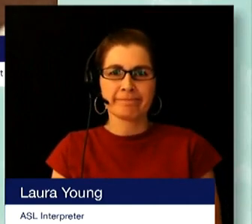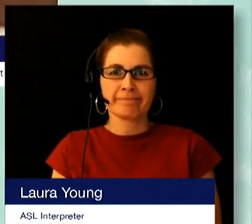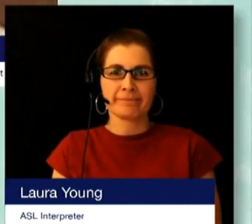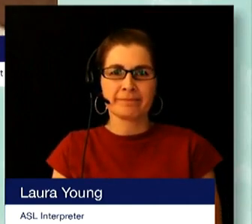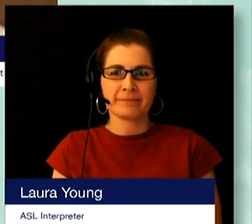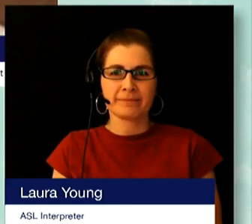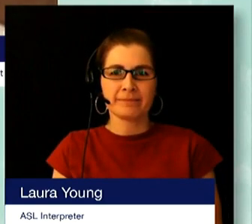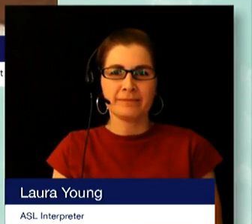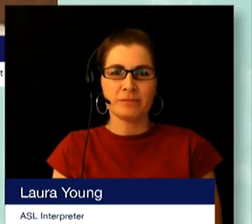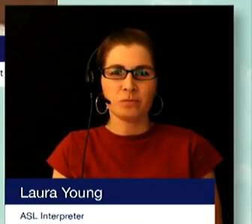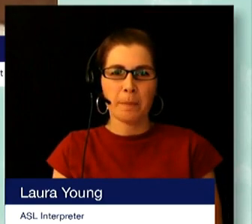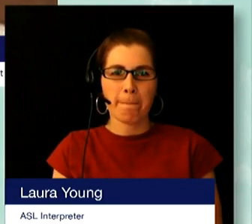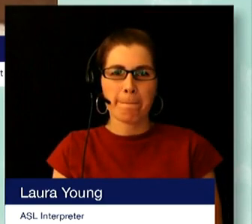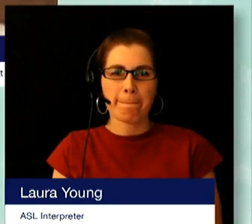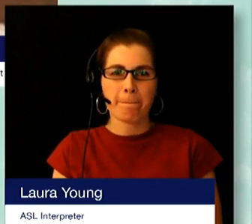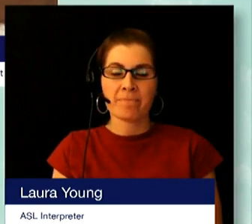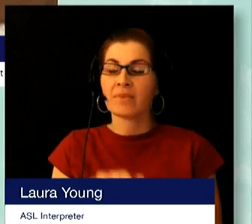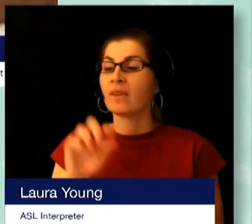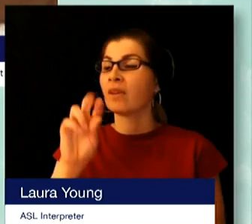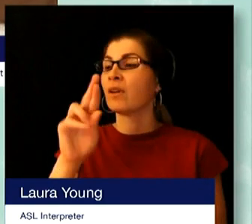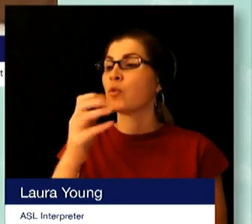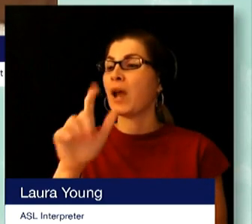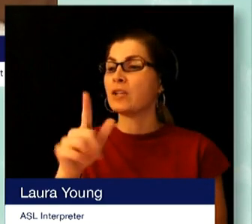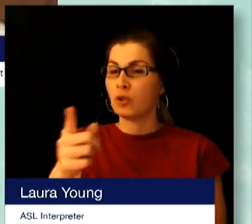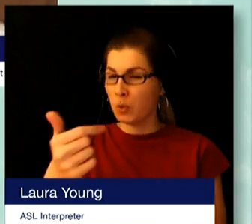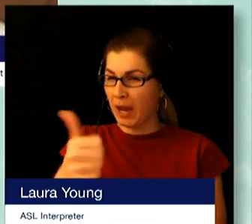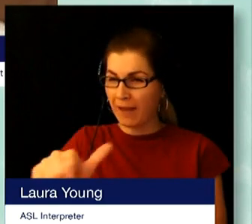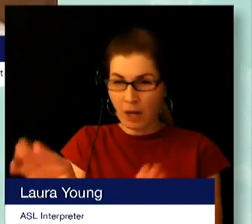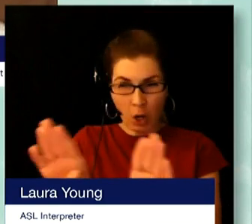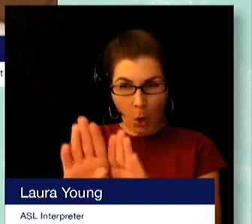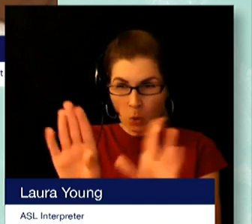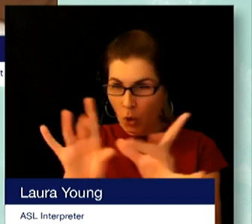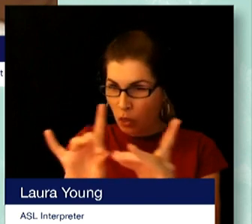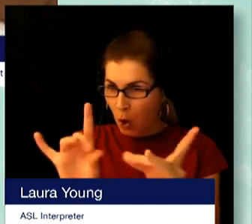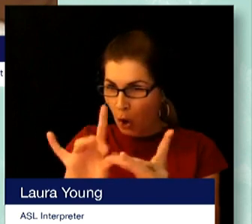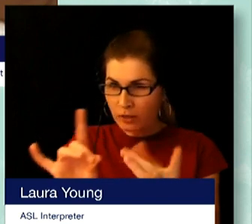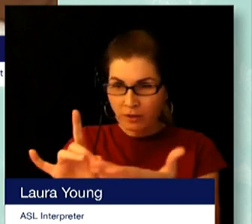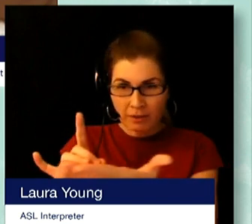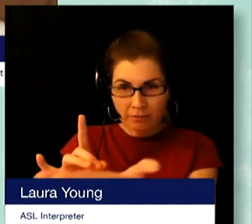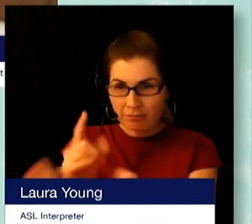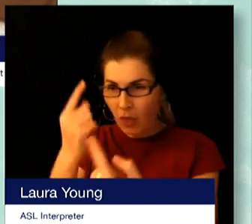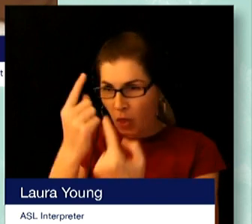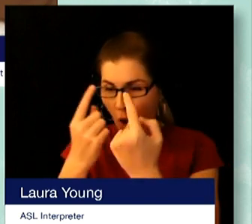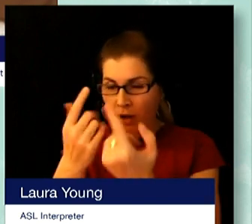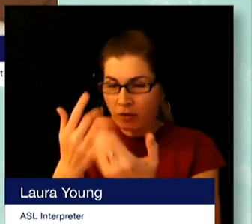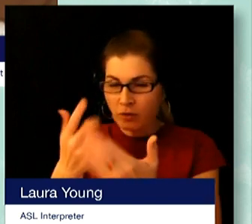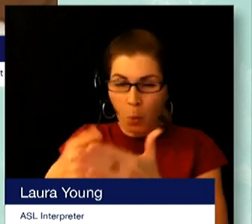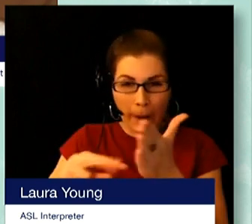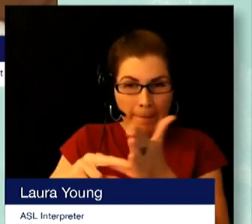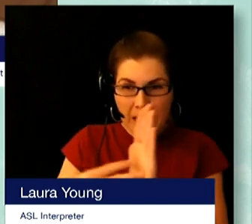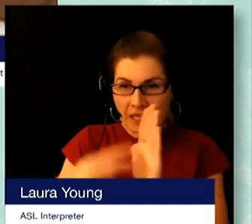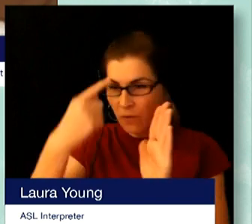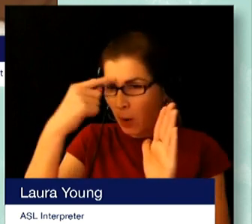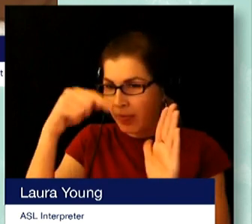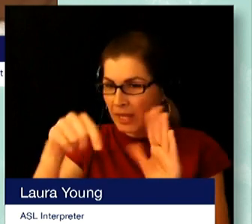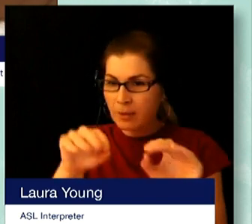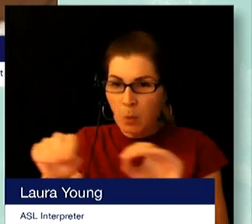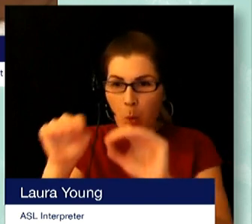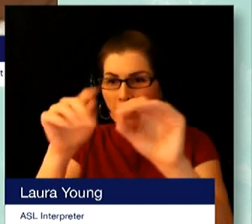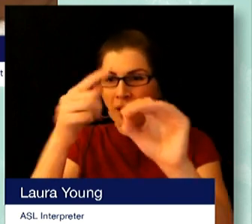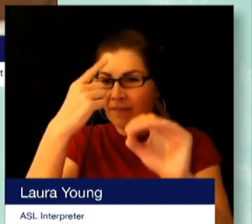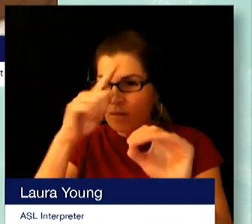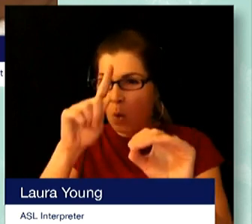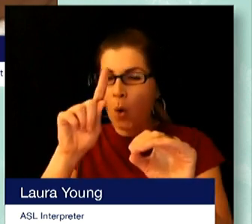Yeah. Rachel, do you have any closing thoughts you want to leave us with in terms of what this means and the sort of the movement and the fight for racial